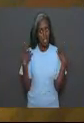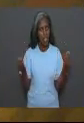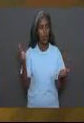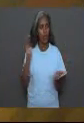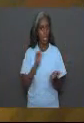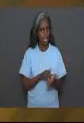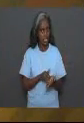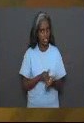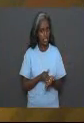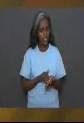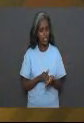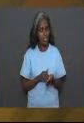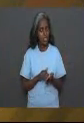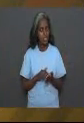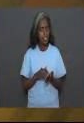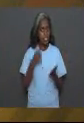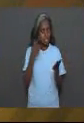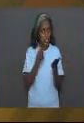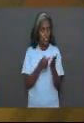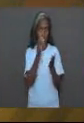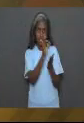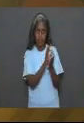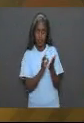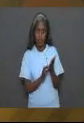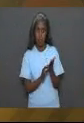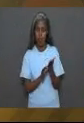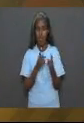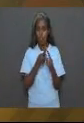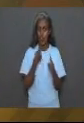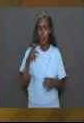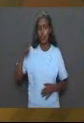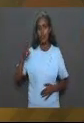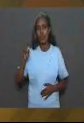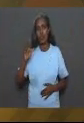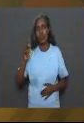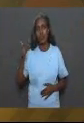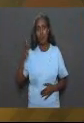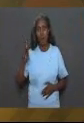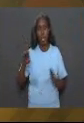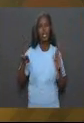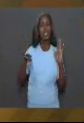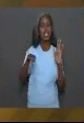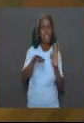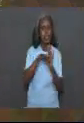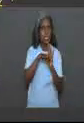Hello again. Here is the formula for a polar